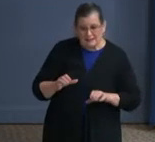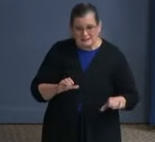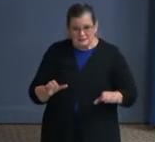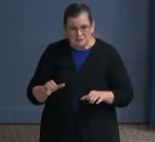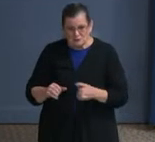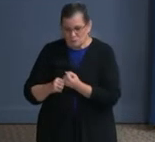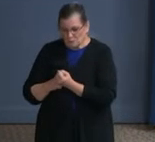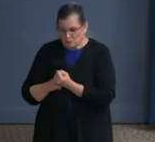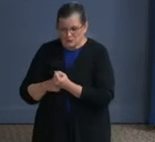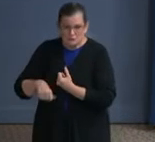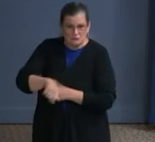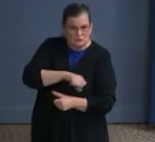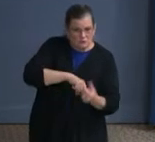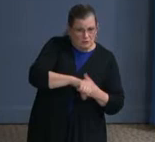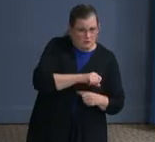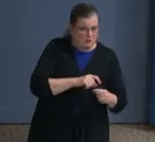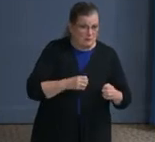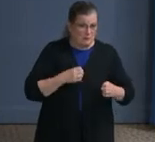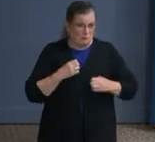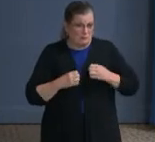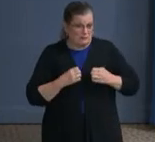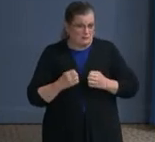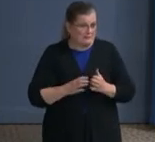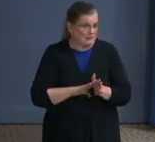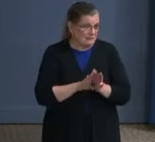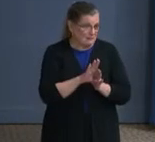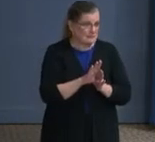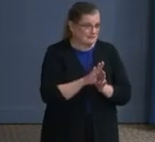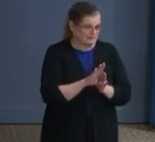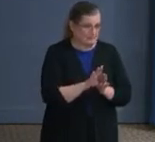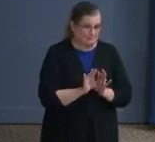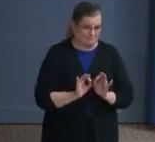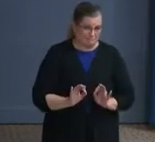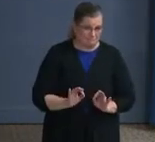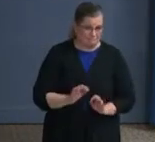social and emotional development. Thank you.